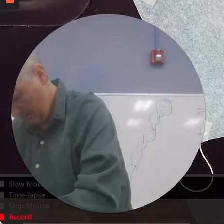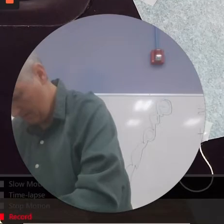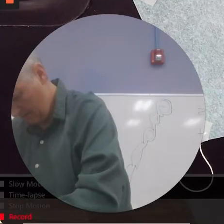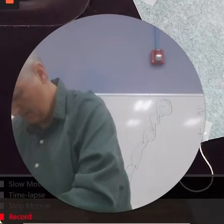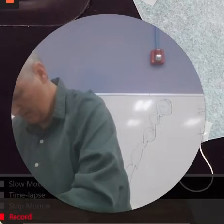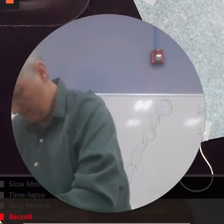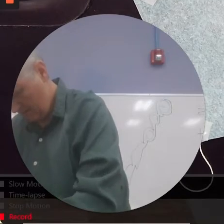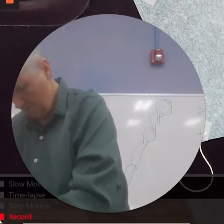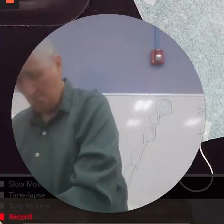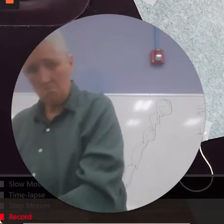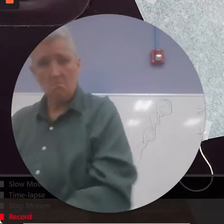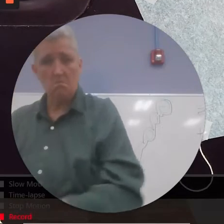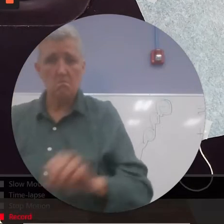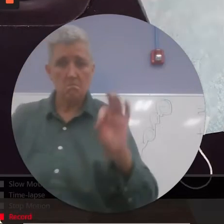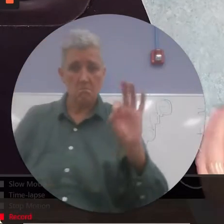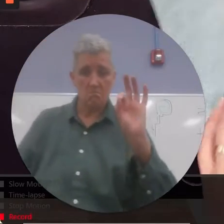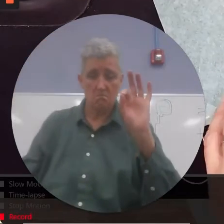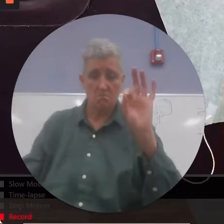Okay.